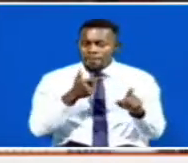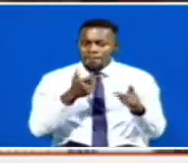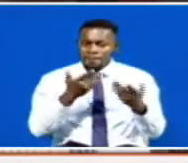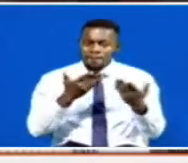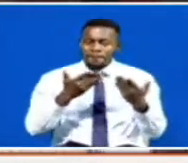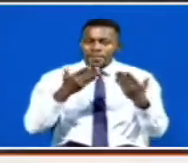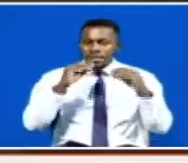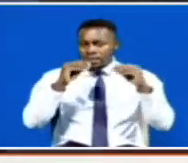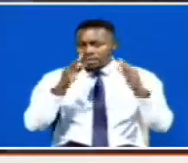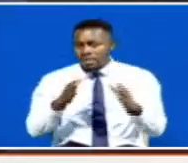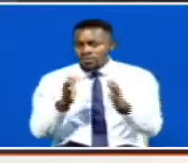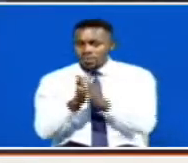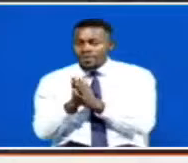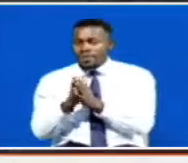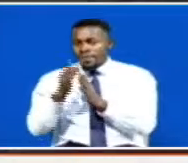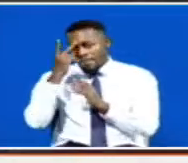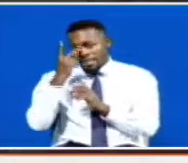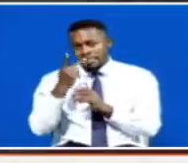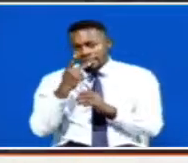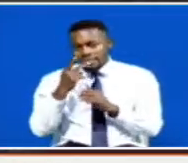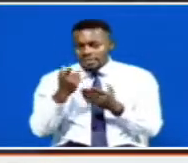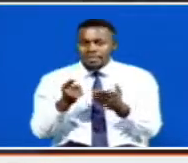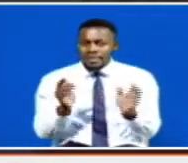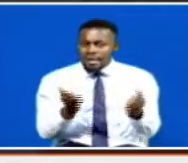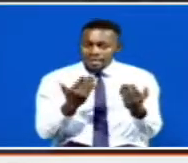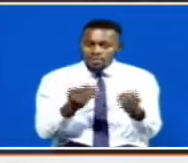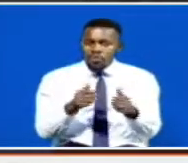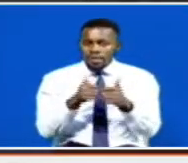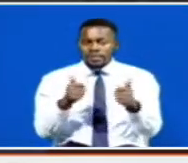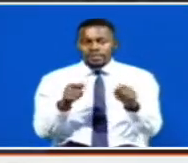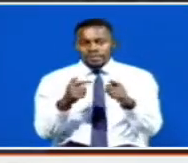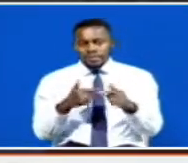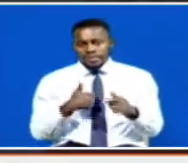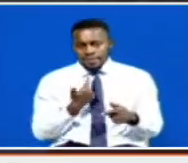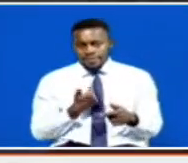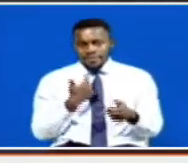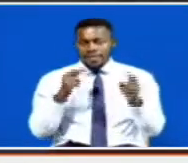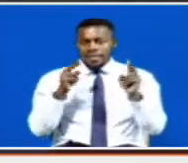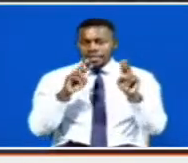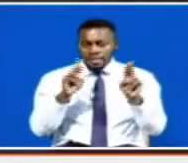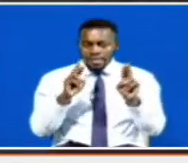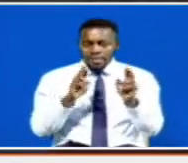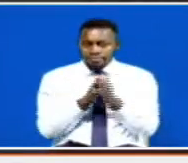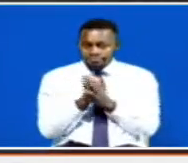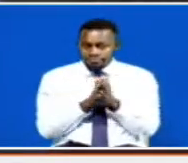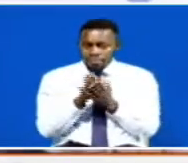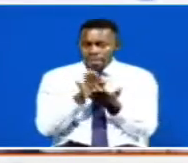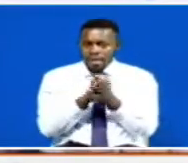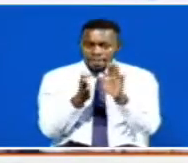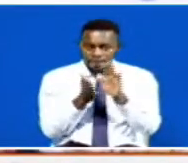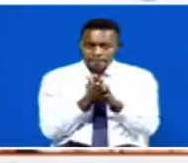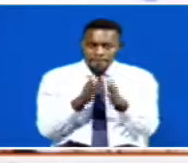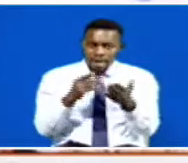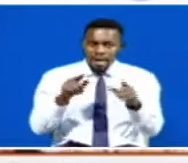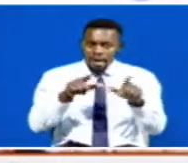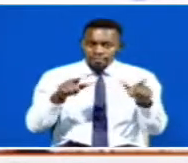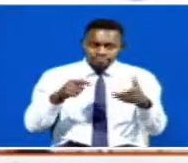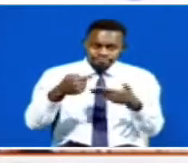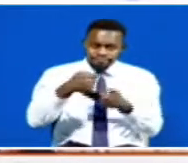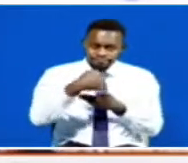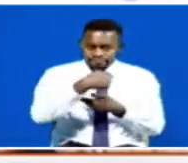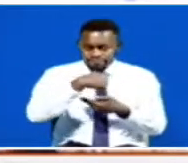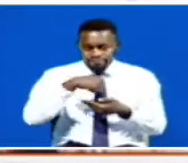work extra hard. I want to become an architect. My dad inspired me because he's an architect.